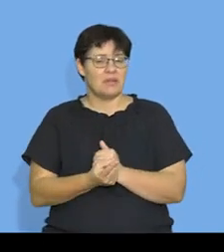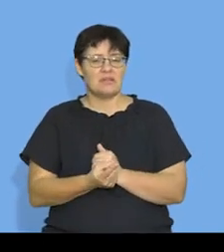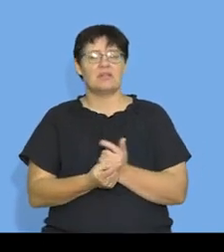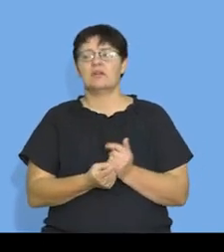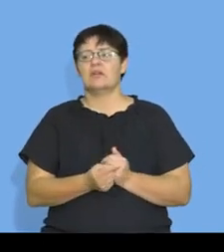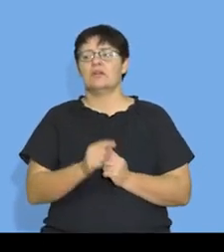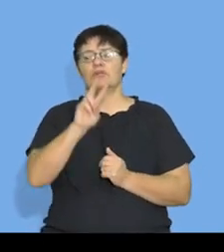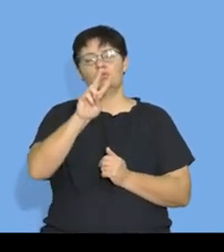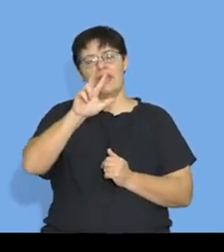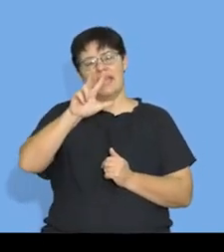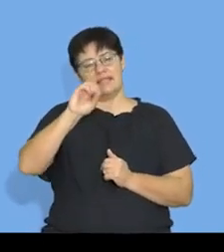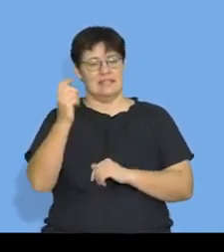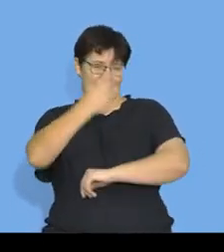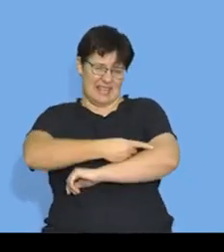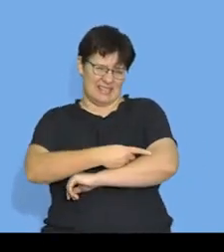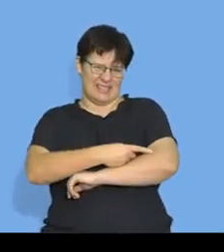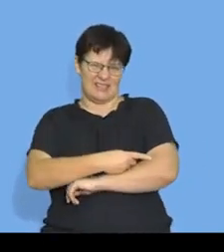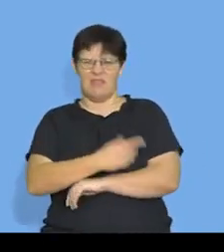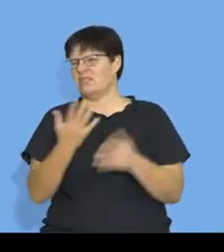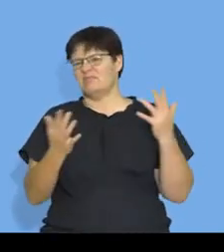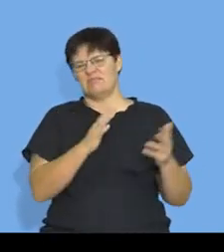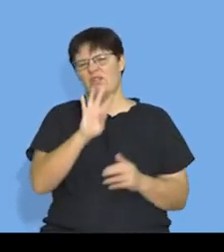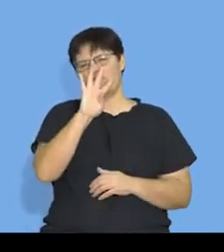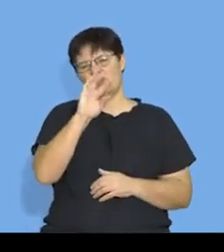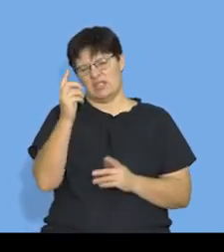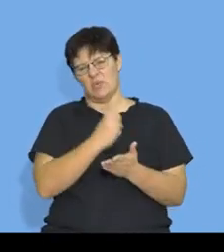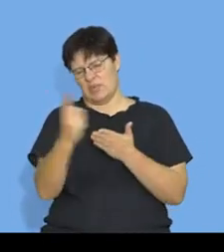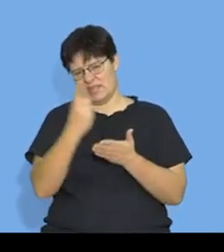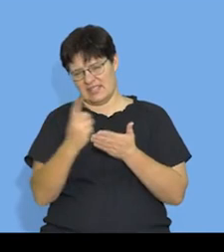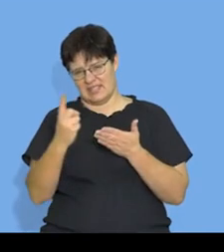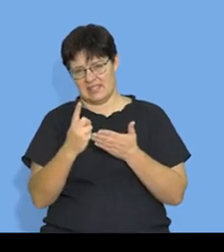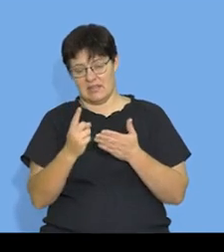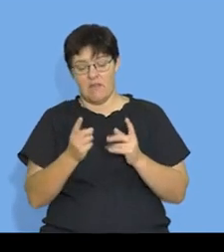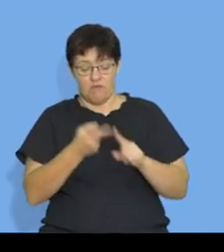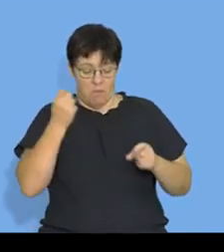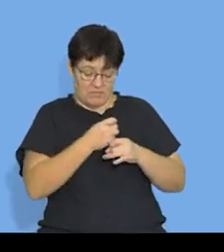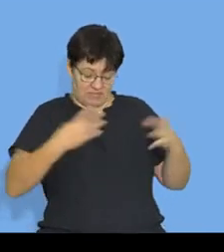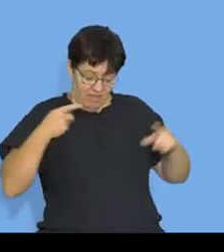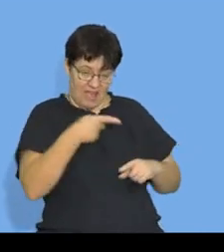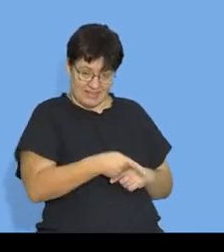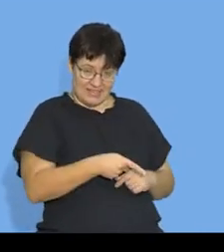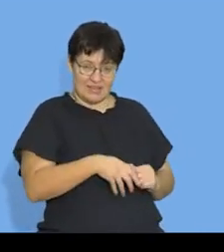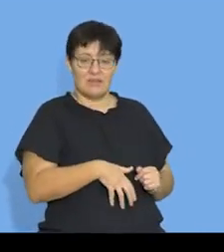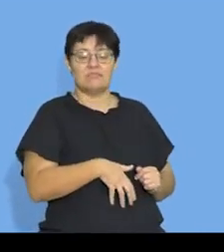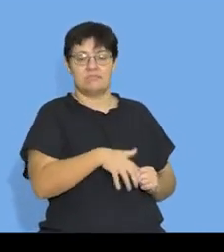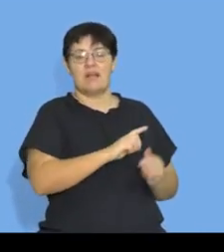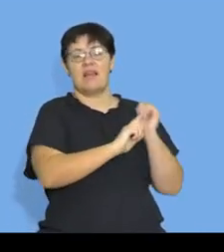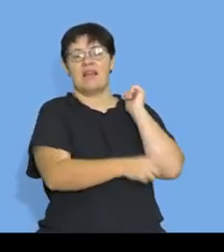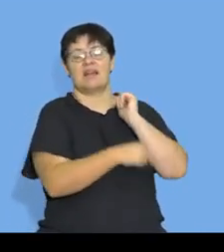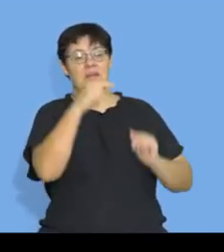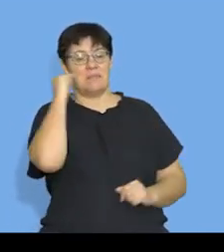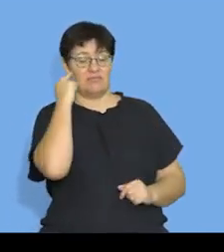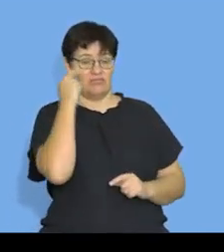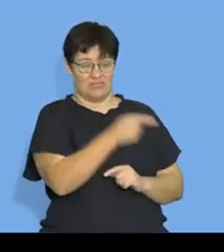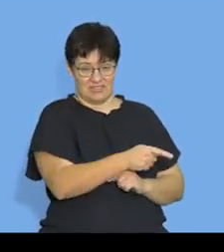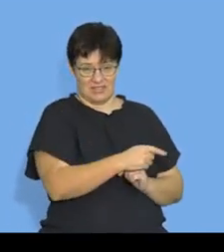approximately 280 days, which is about approximately 40 weeks after the beginning of a woman's last menstrual